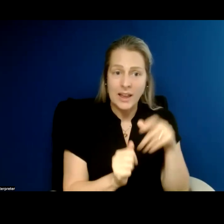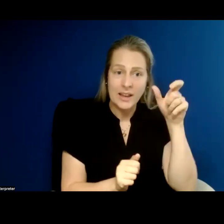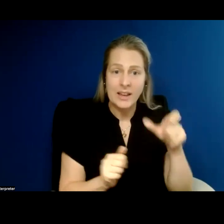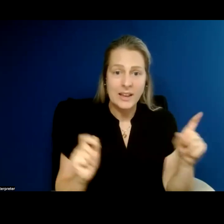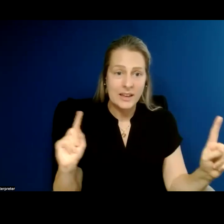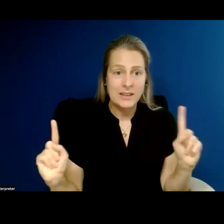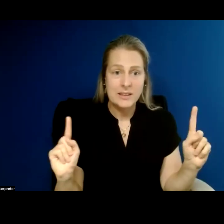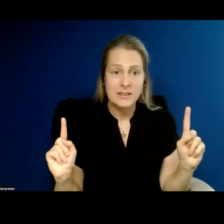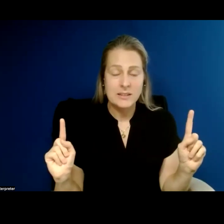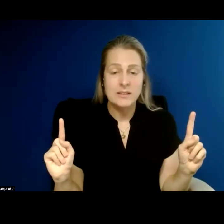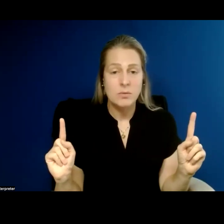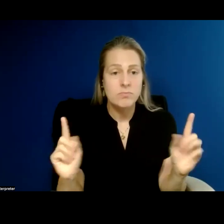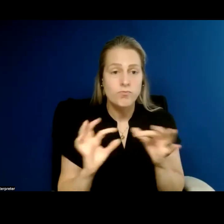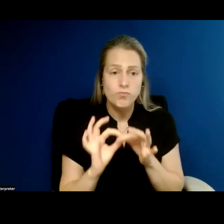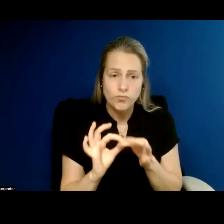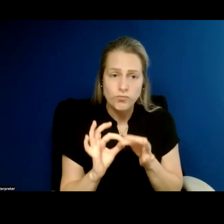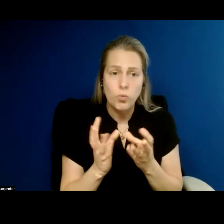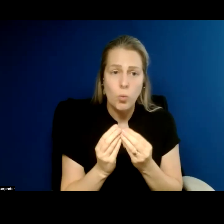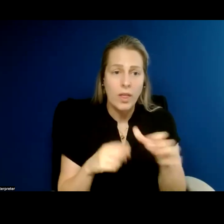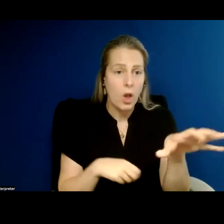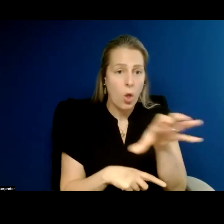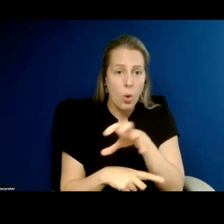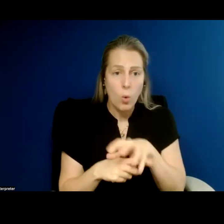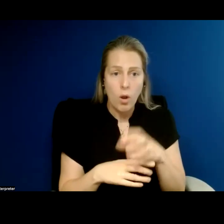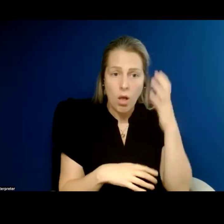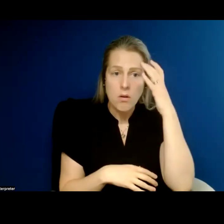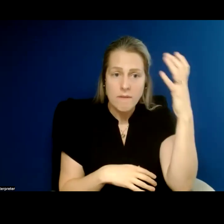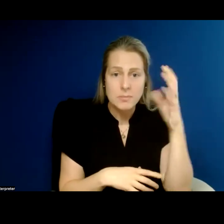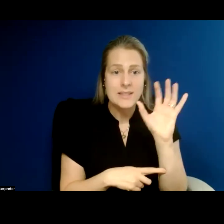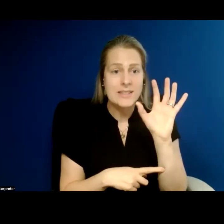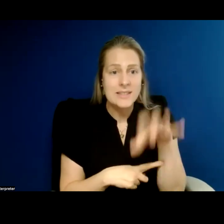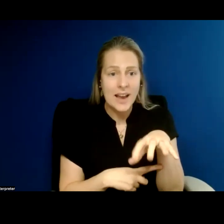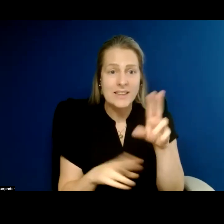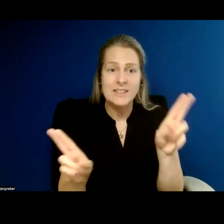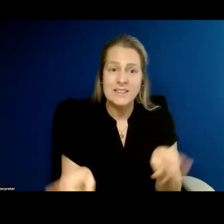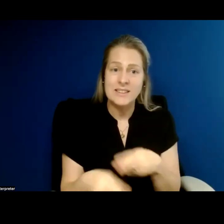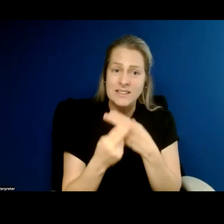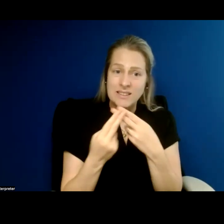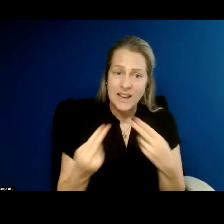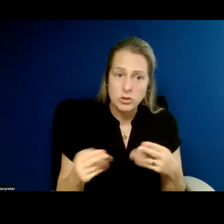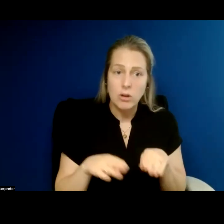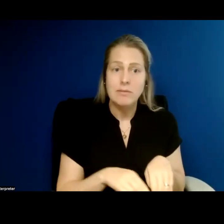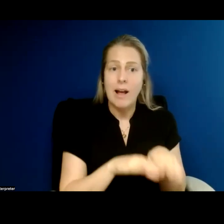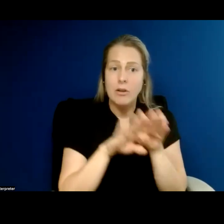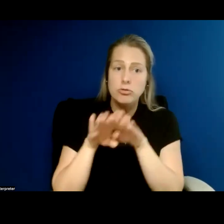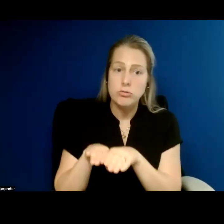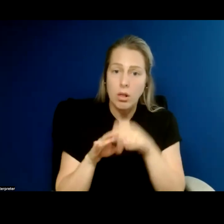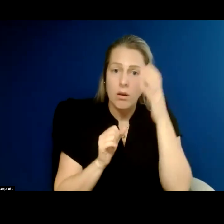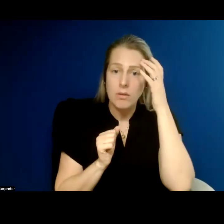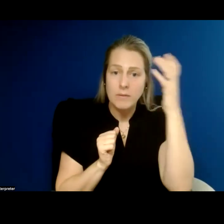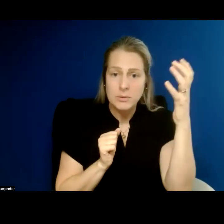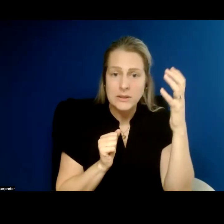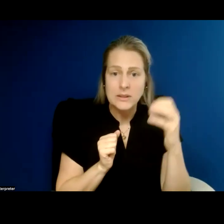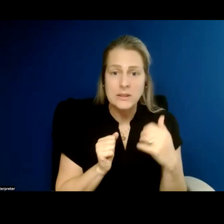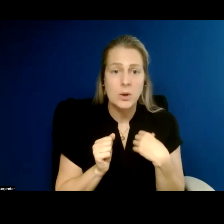together with local governments and state and national and international governments at that level. Carolina Escobar Tello is